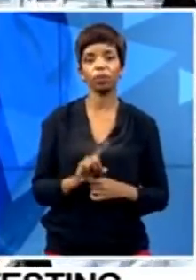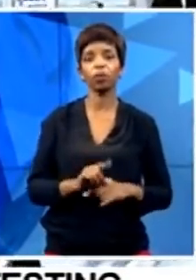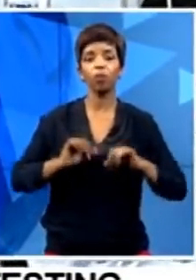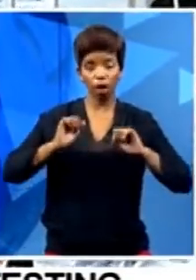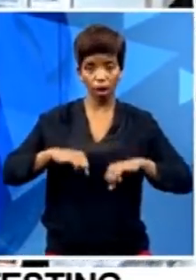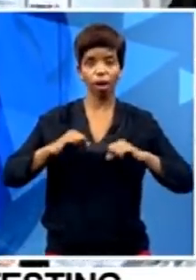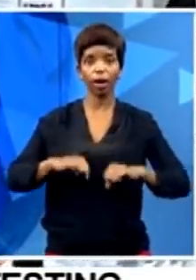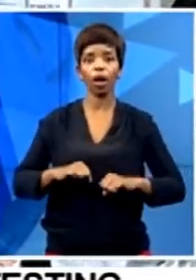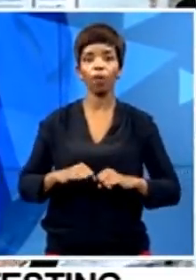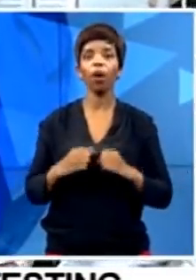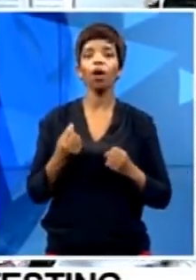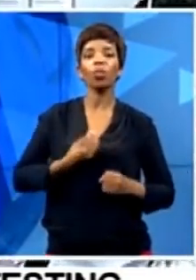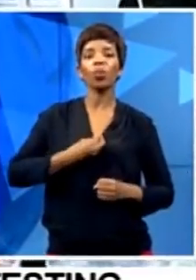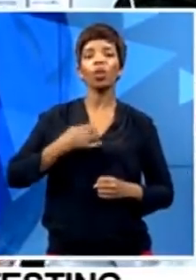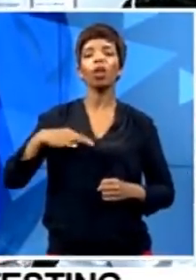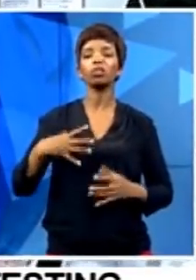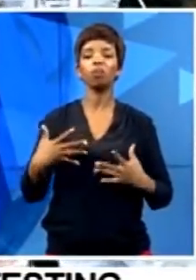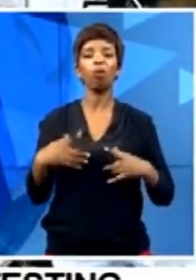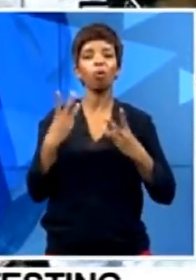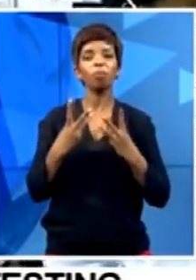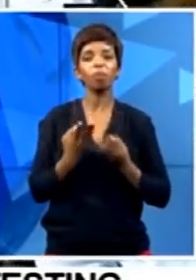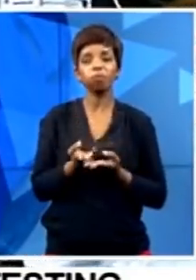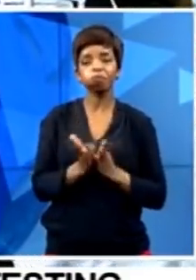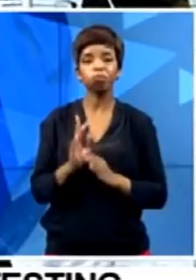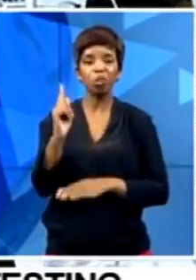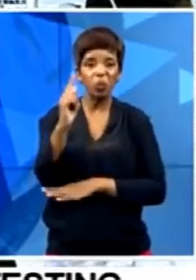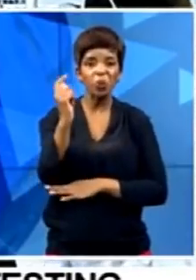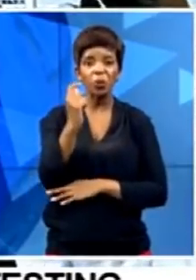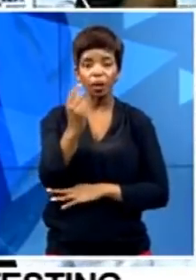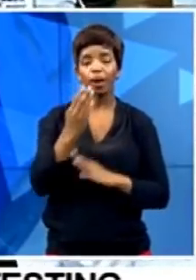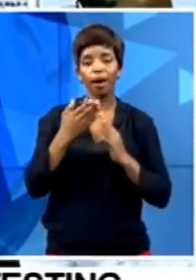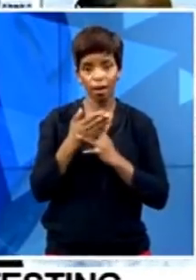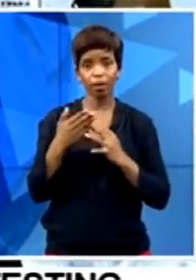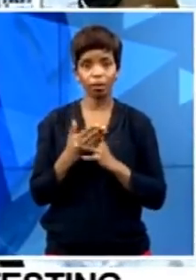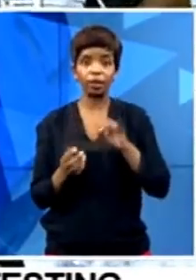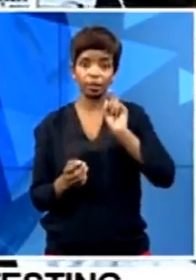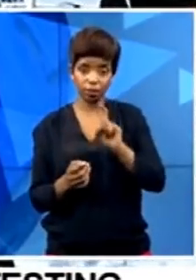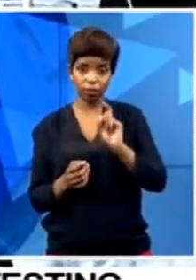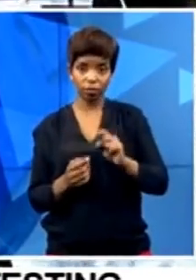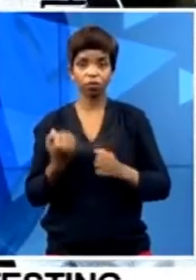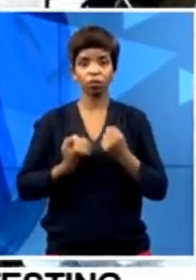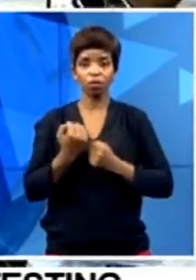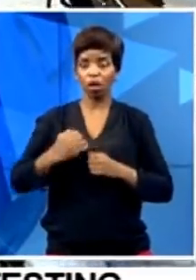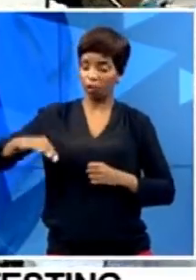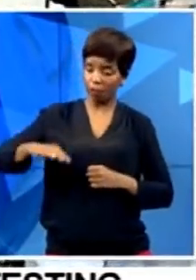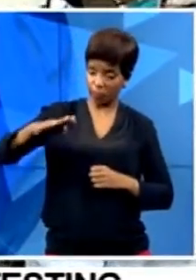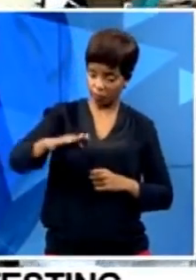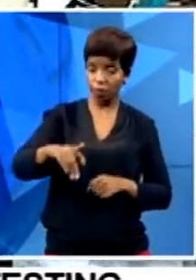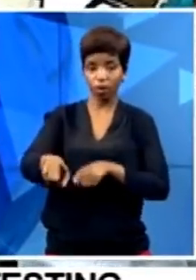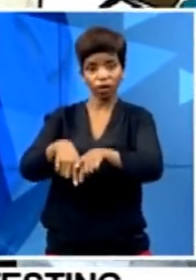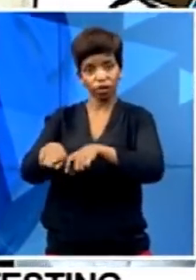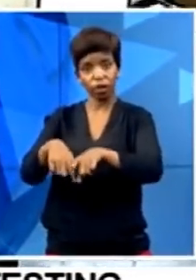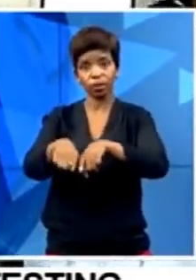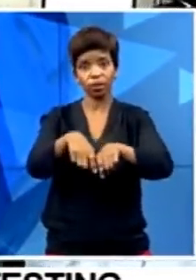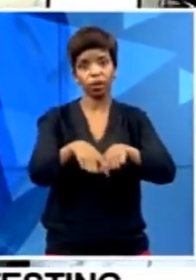areas to have now access to these mobile units. You remember that yesterday 67 units were rolled out by the Minister of Health, Mr. Mkhize, and these units are